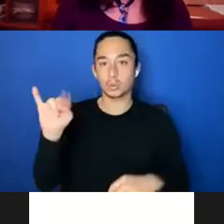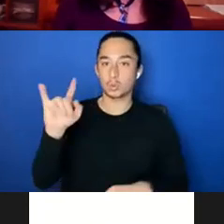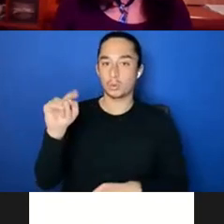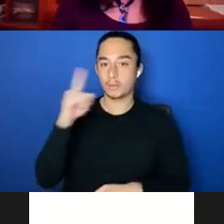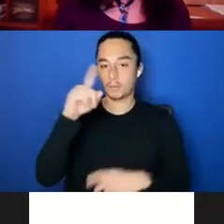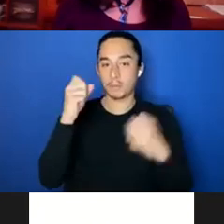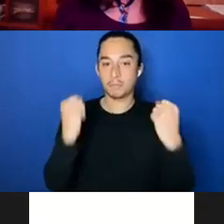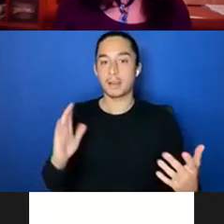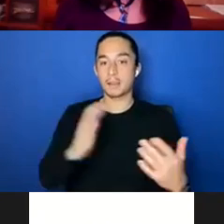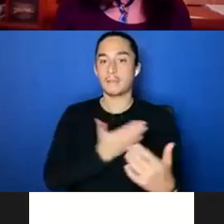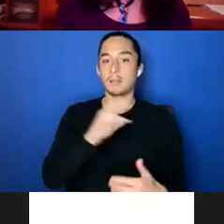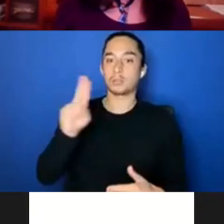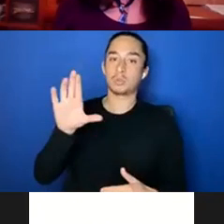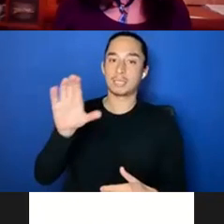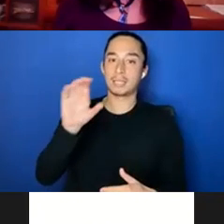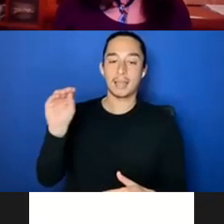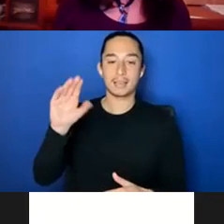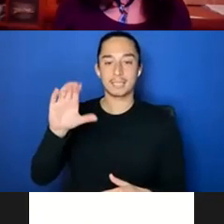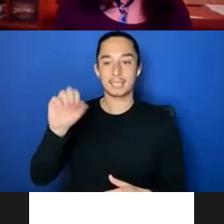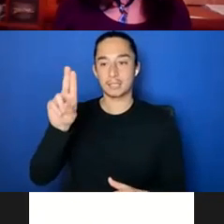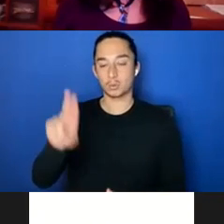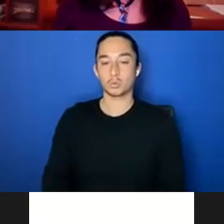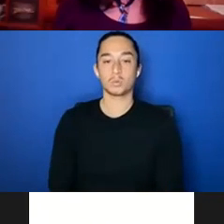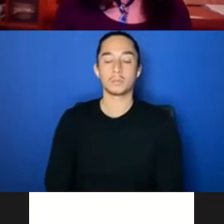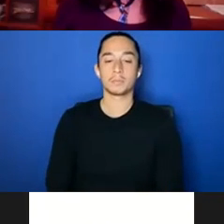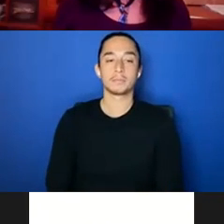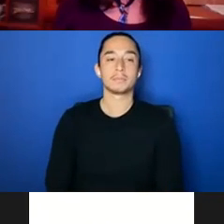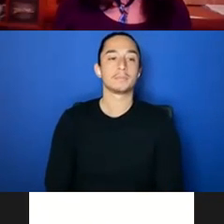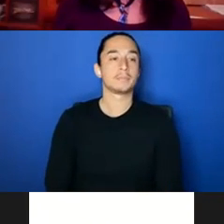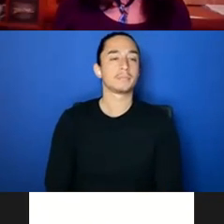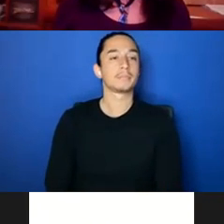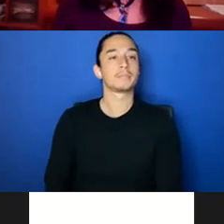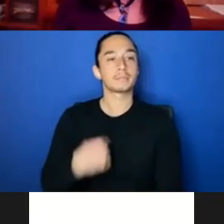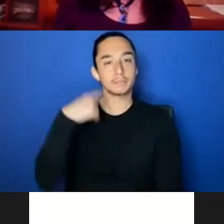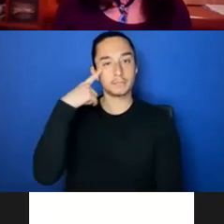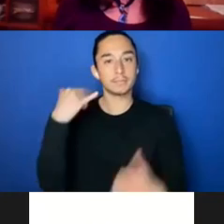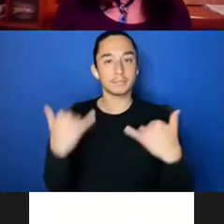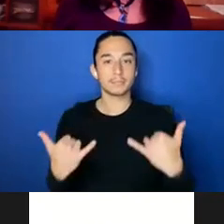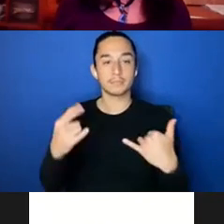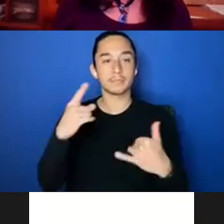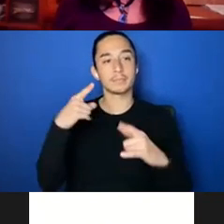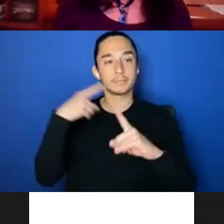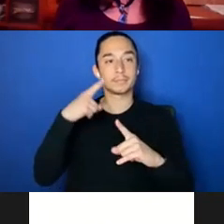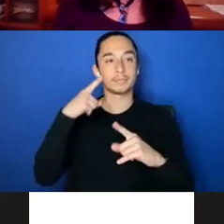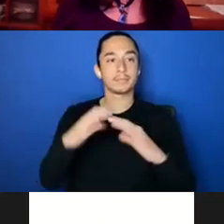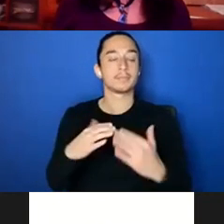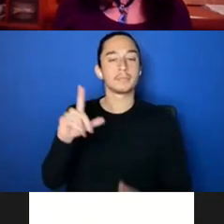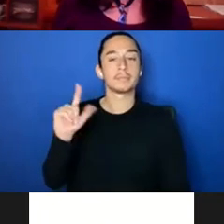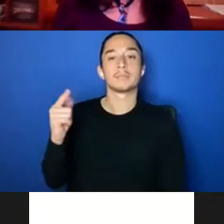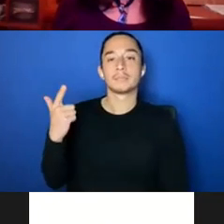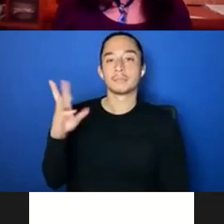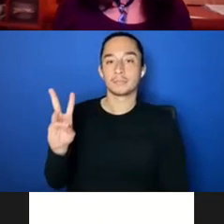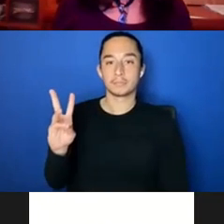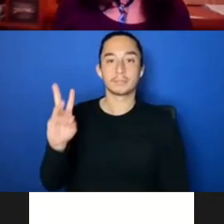of our UCs and CSUs. So I think at this point, especially for the class of 2026,